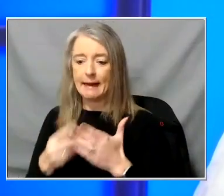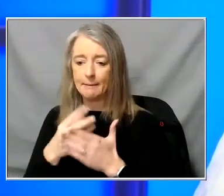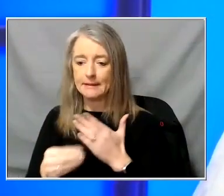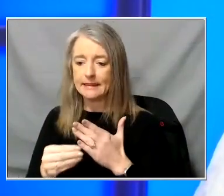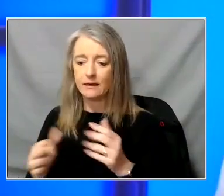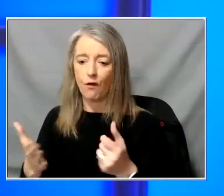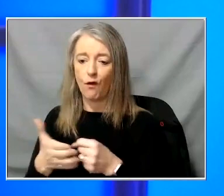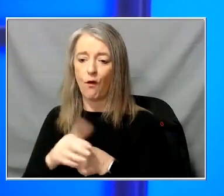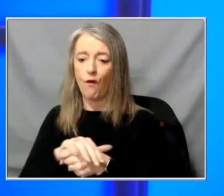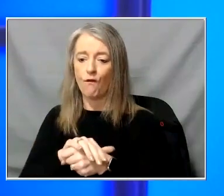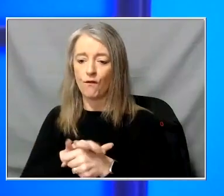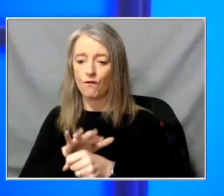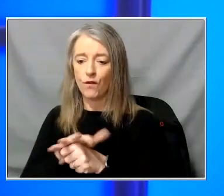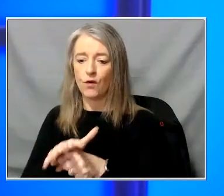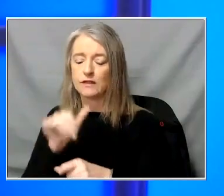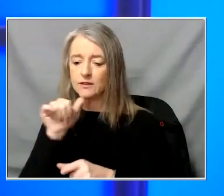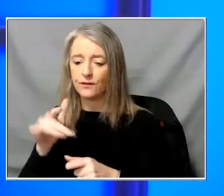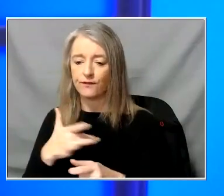Me.